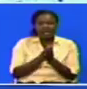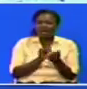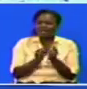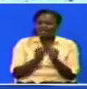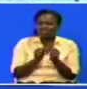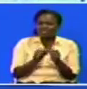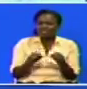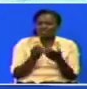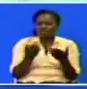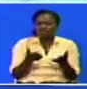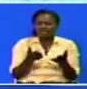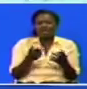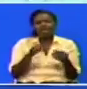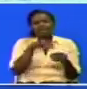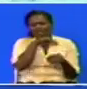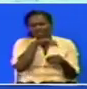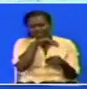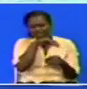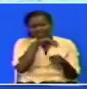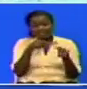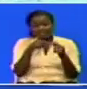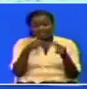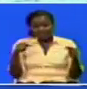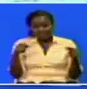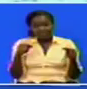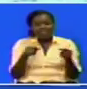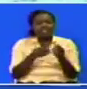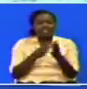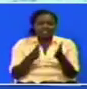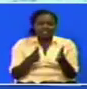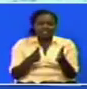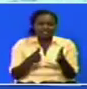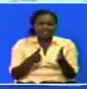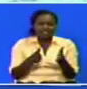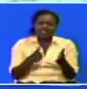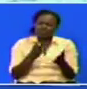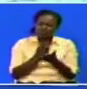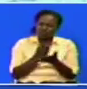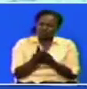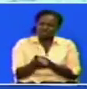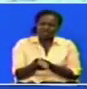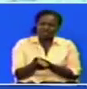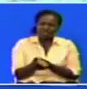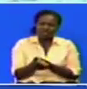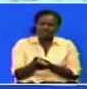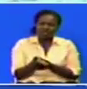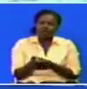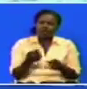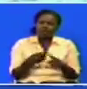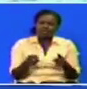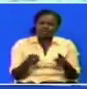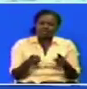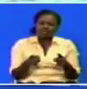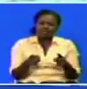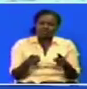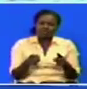here. Raila Amolo Odinga, the court leader, was here actually. And apparently, there happened to be